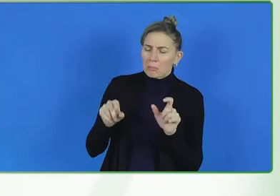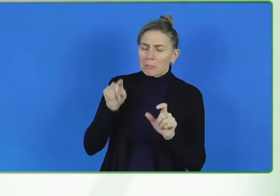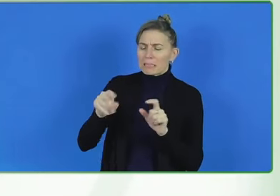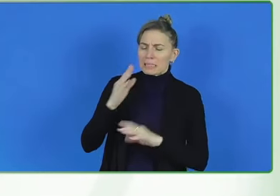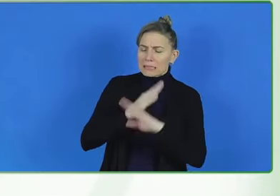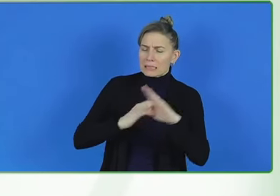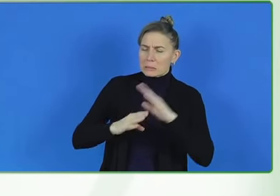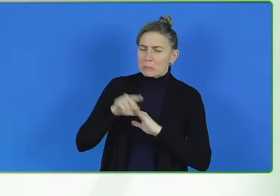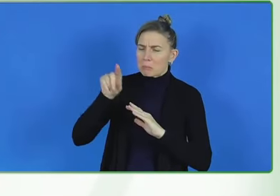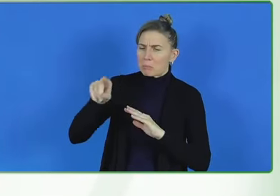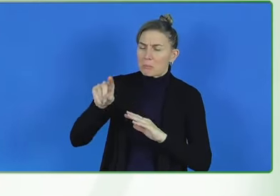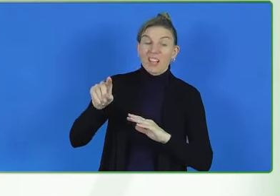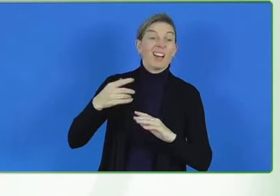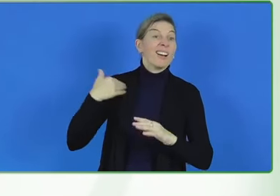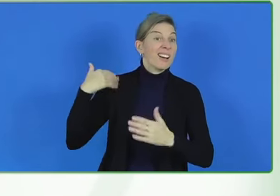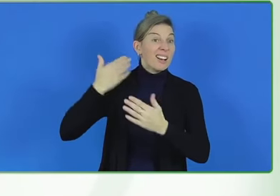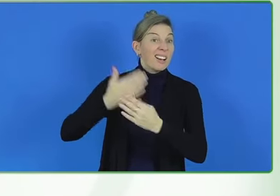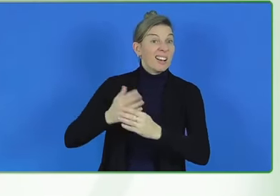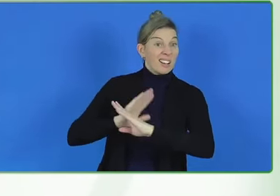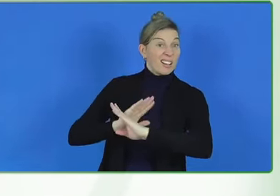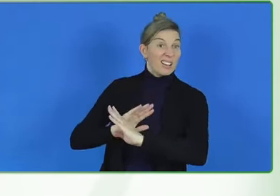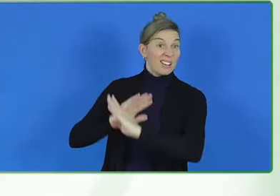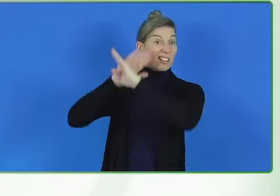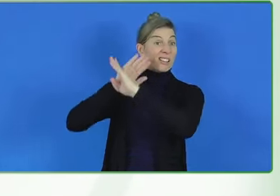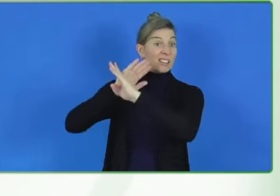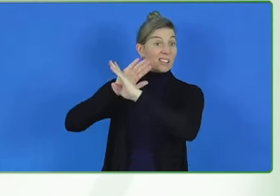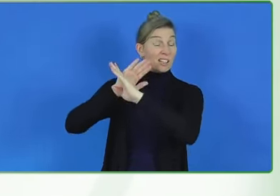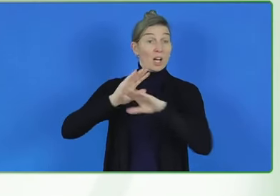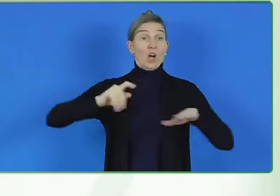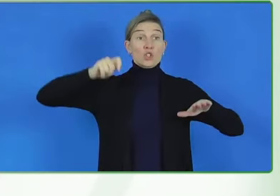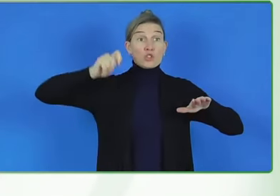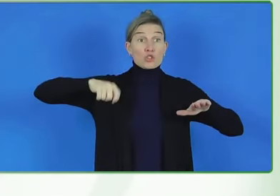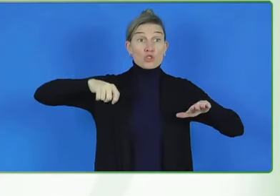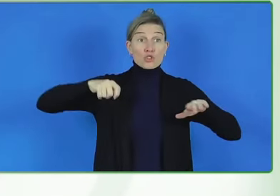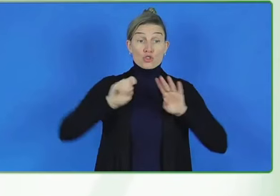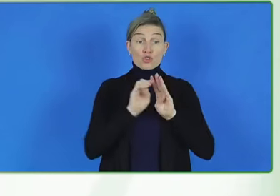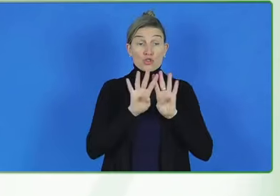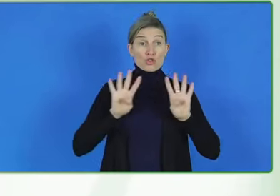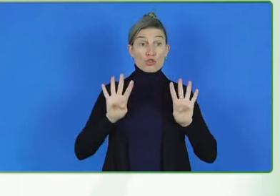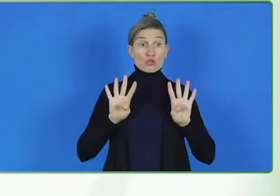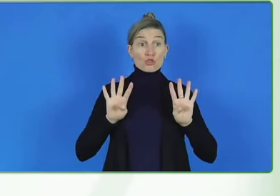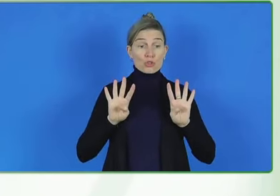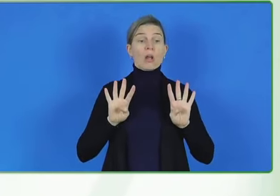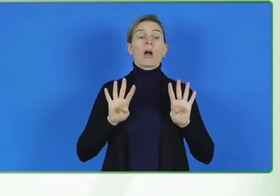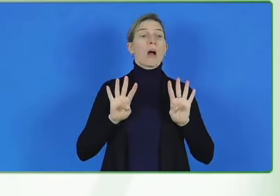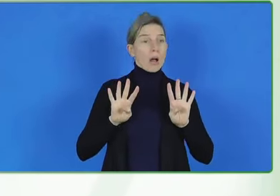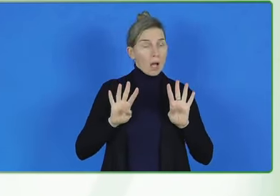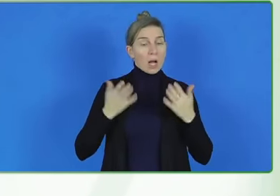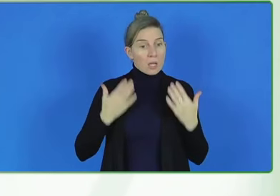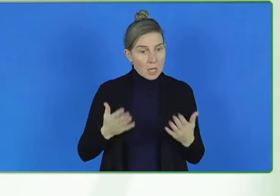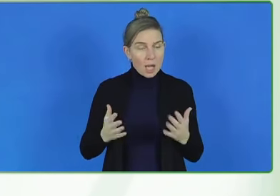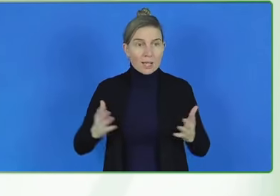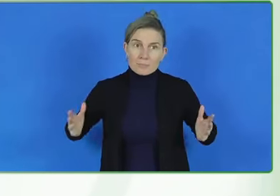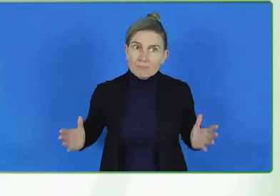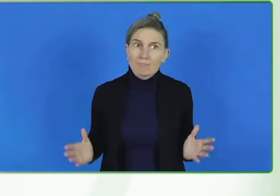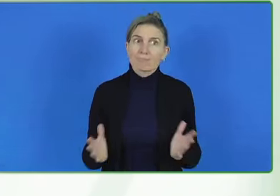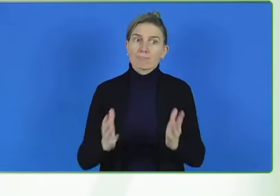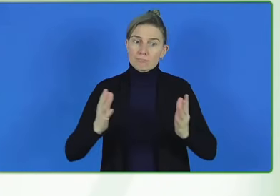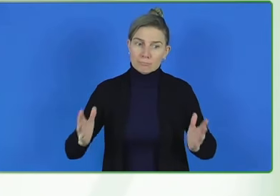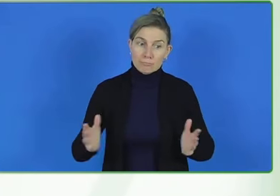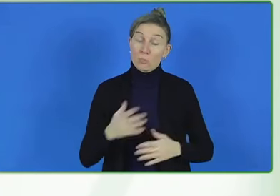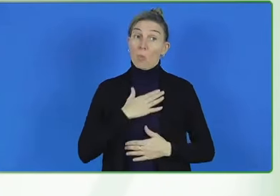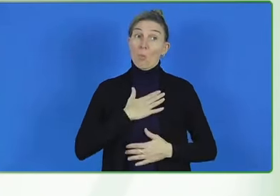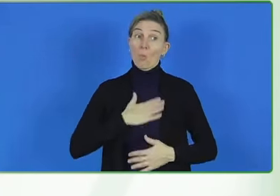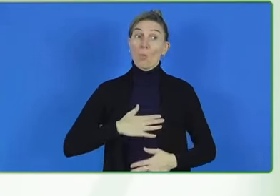that persons who have the capacity to act as a juror are supported to do so. A prohibition on persons of unsound